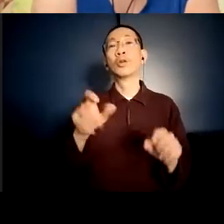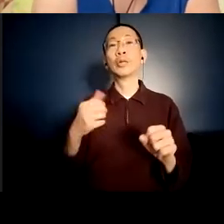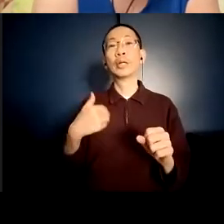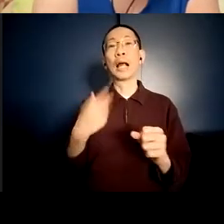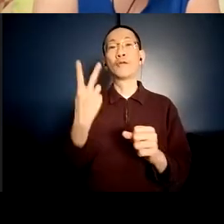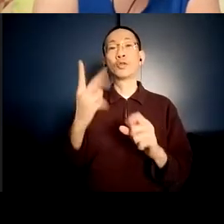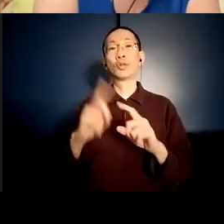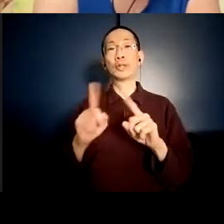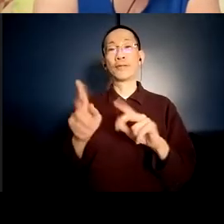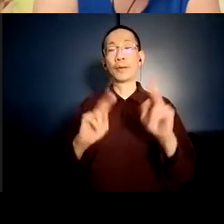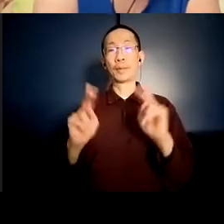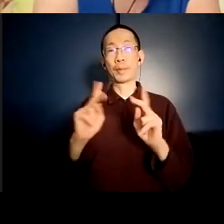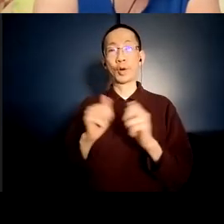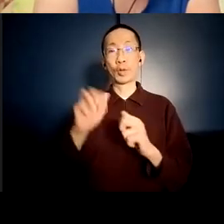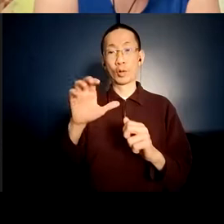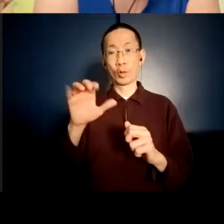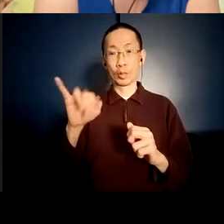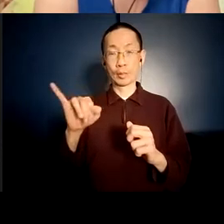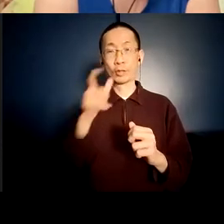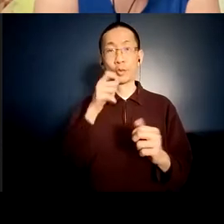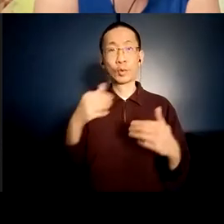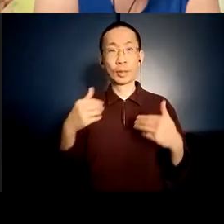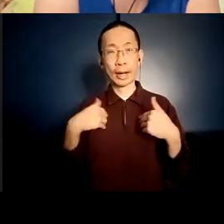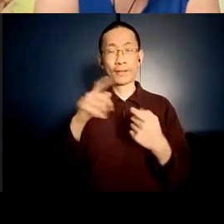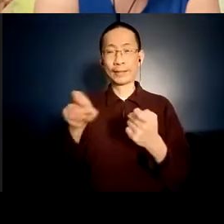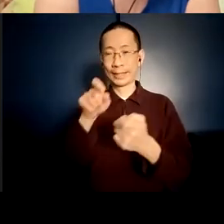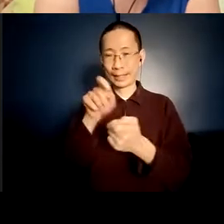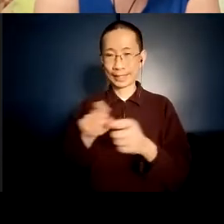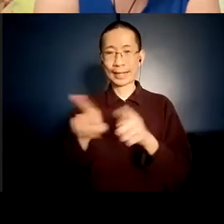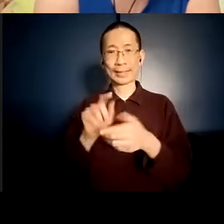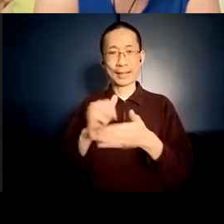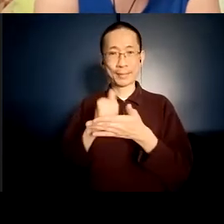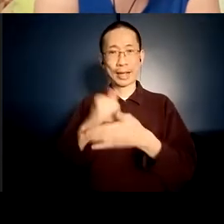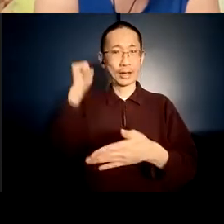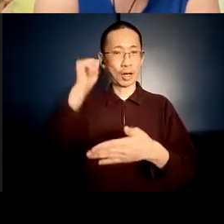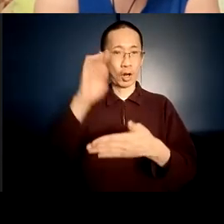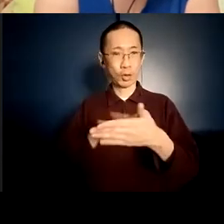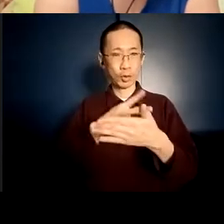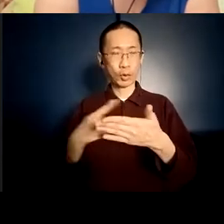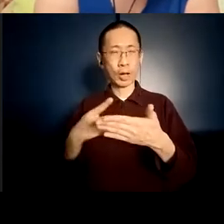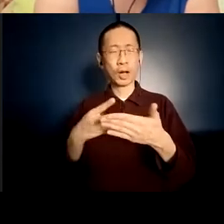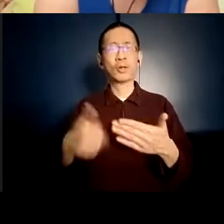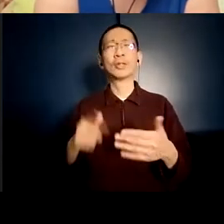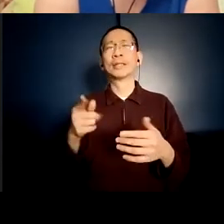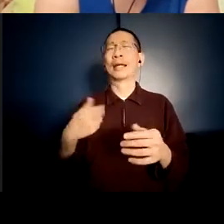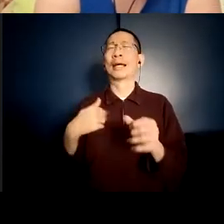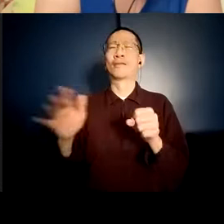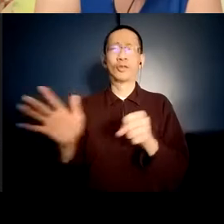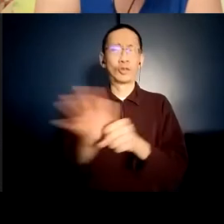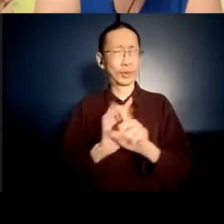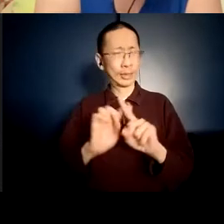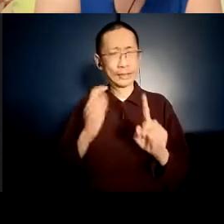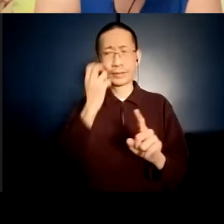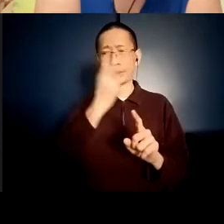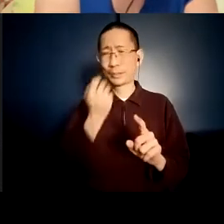two different people with cochlear implants who have the exact same aided audiogram, and they have totally different speech